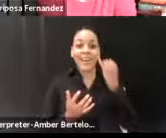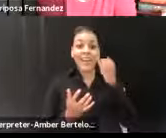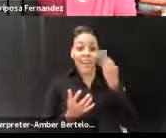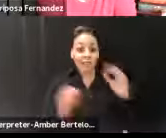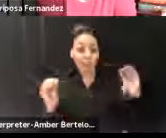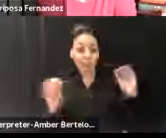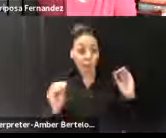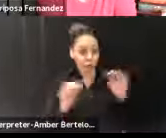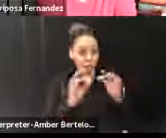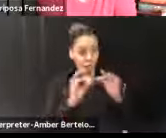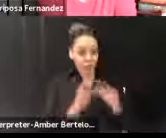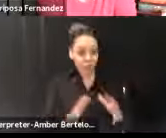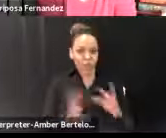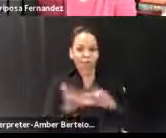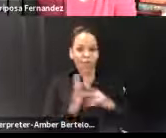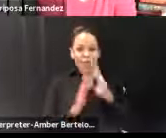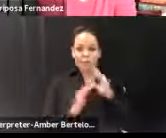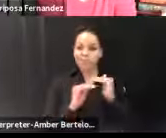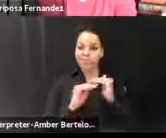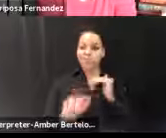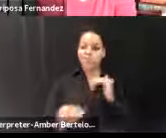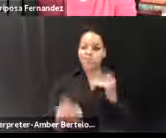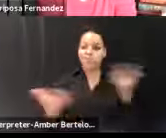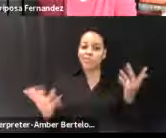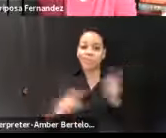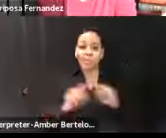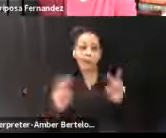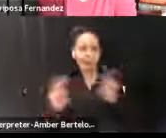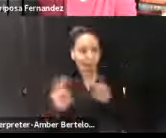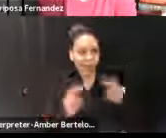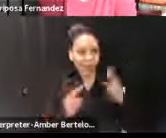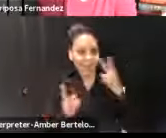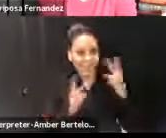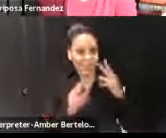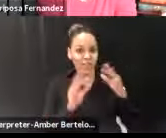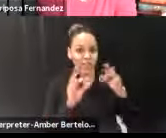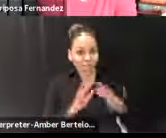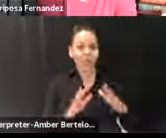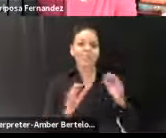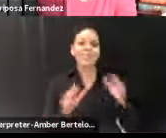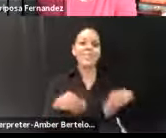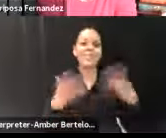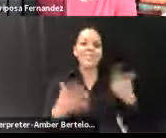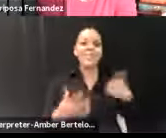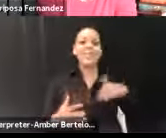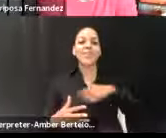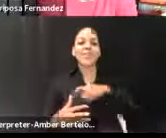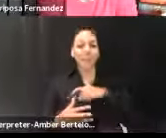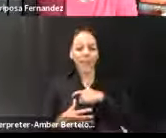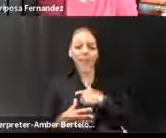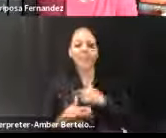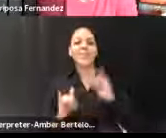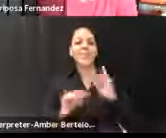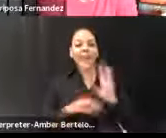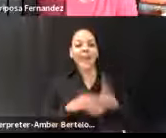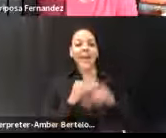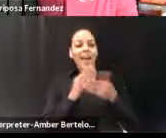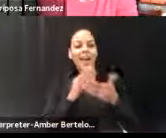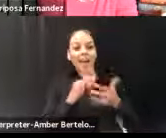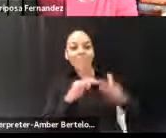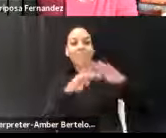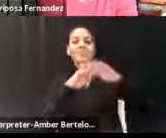of ASL. So Zoom allows us to add this other layer to it.